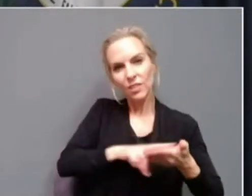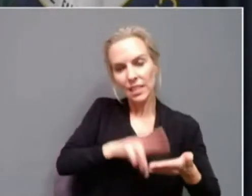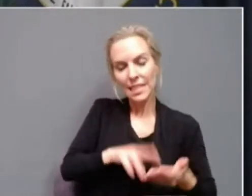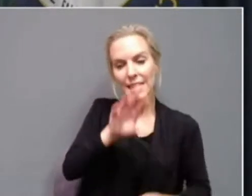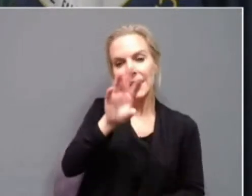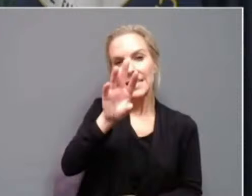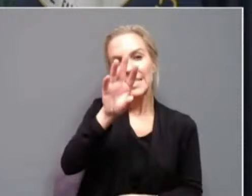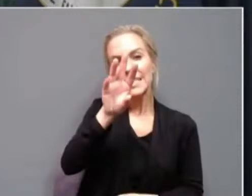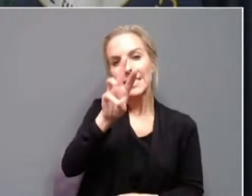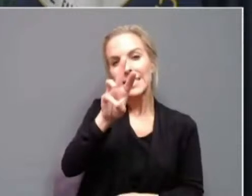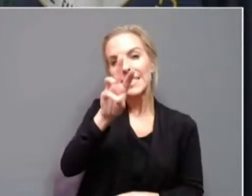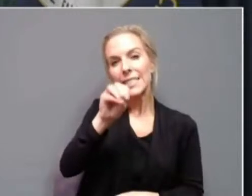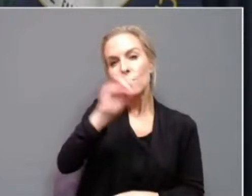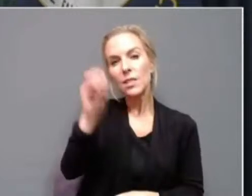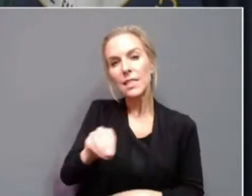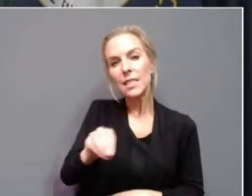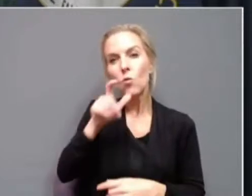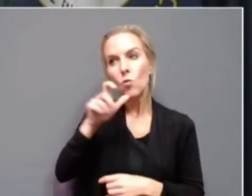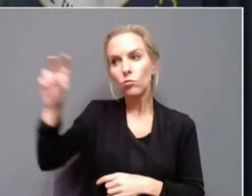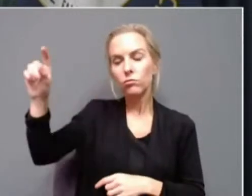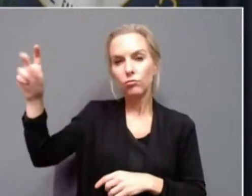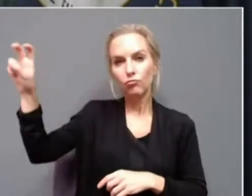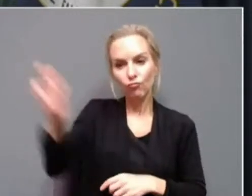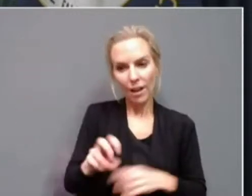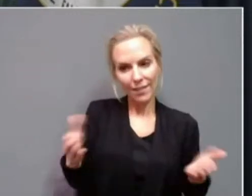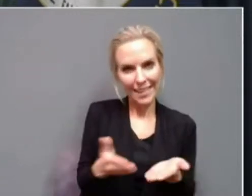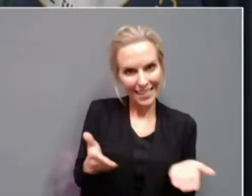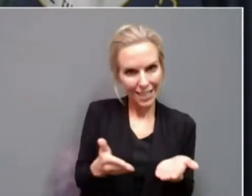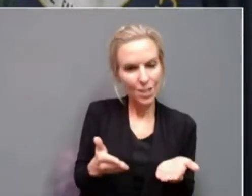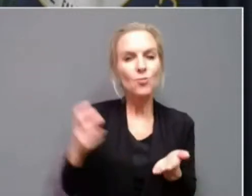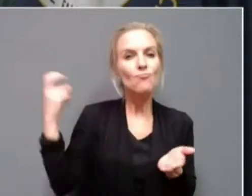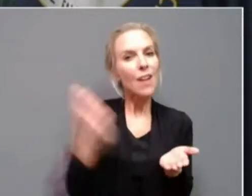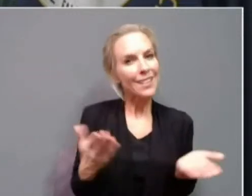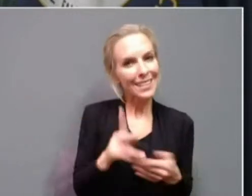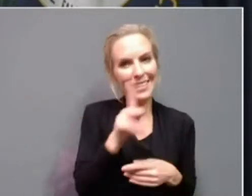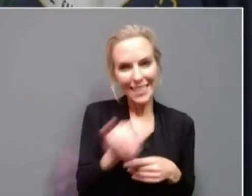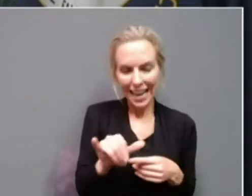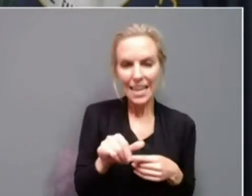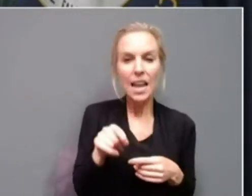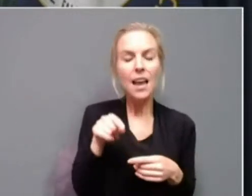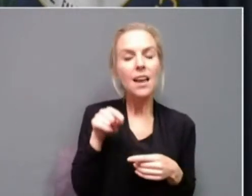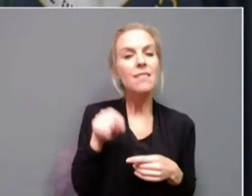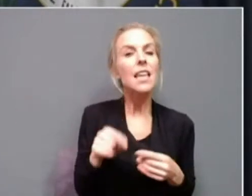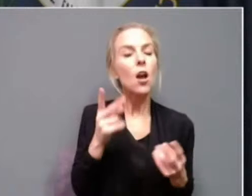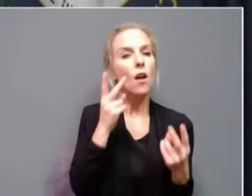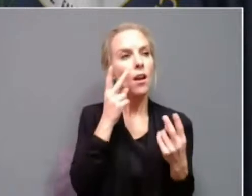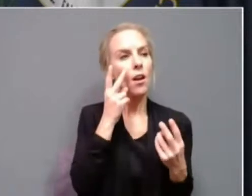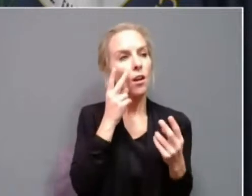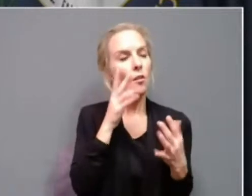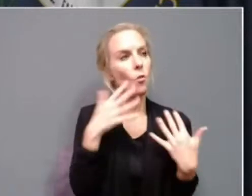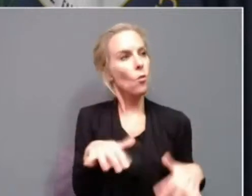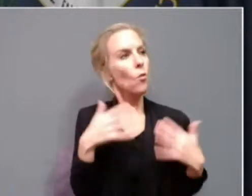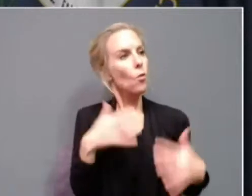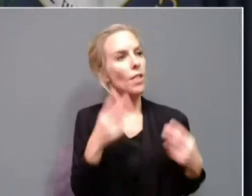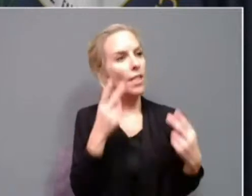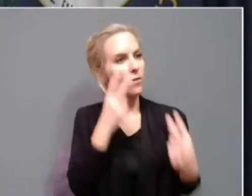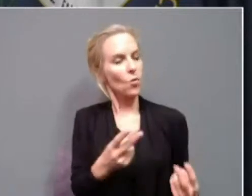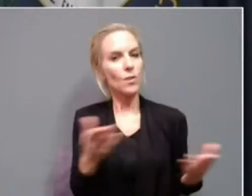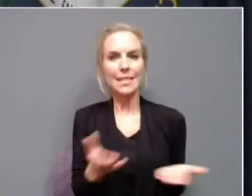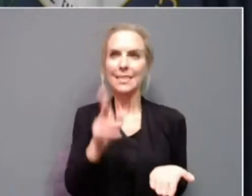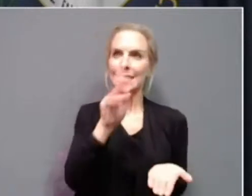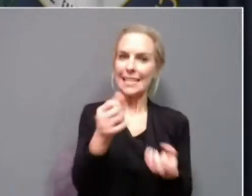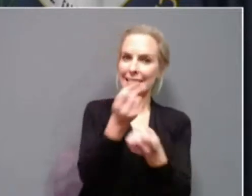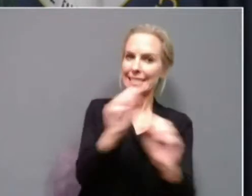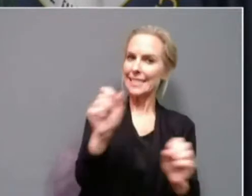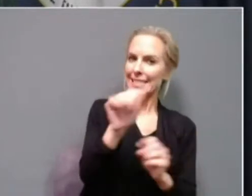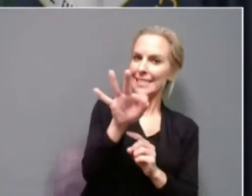to Kentucky in 2020 reported that they viewed Kentucky as a safe destination. The recovery